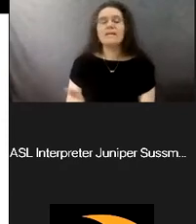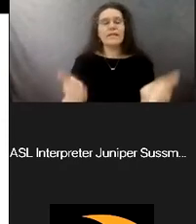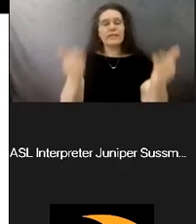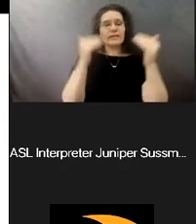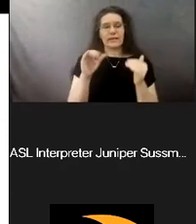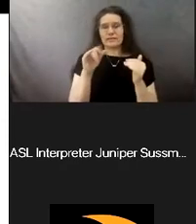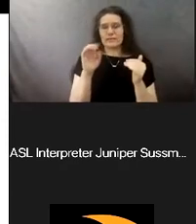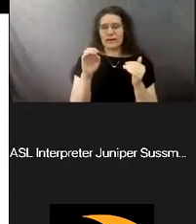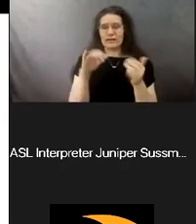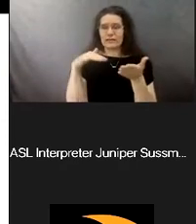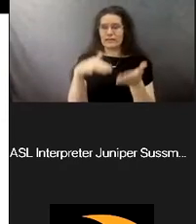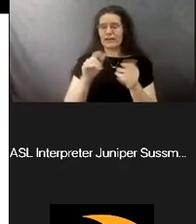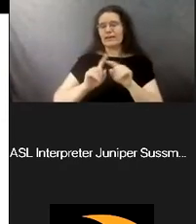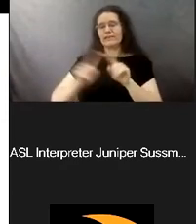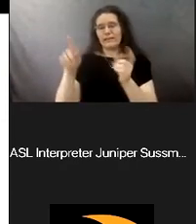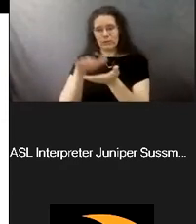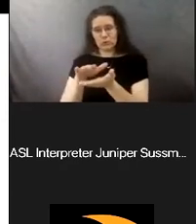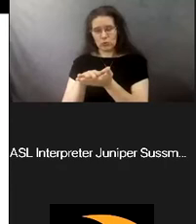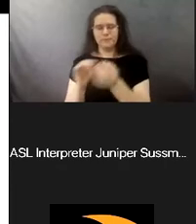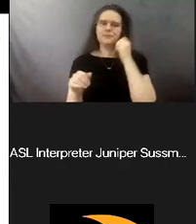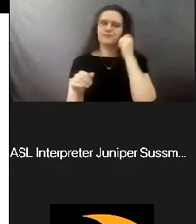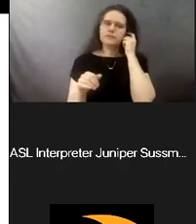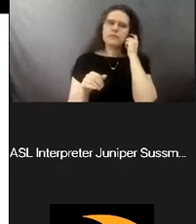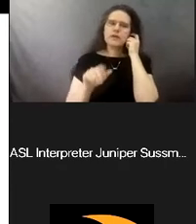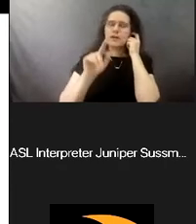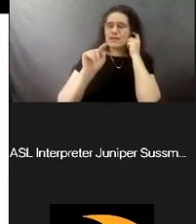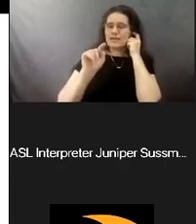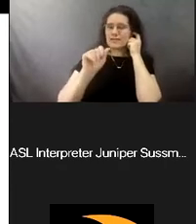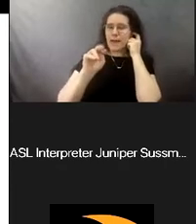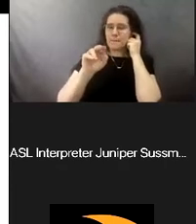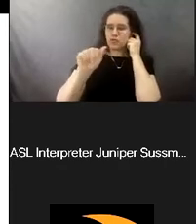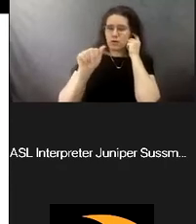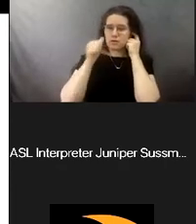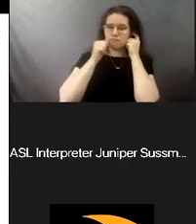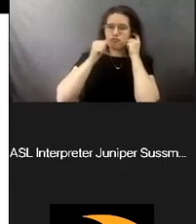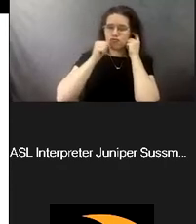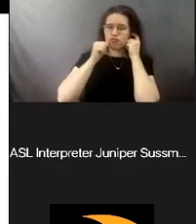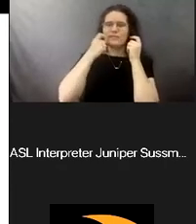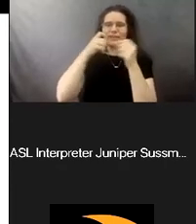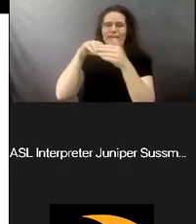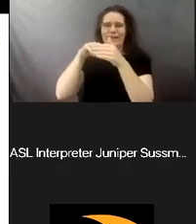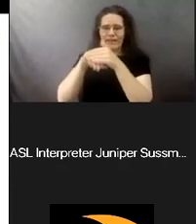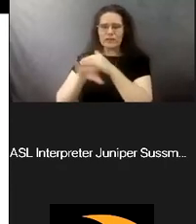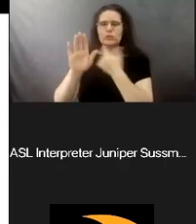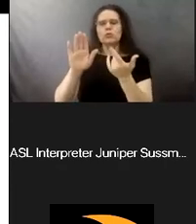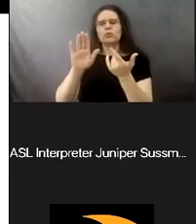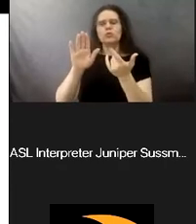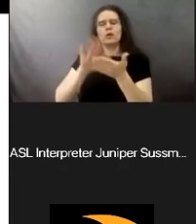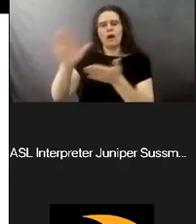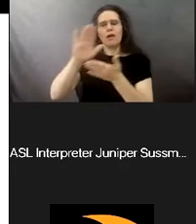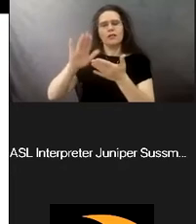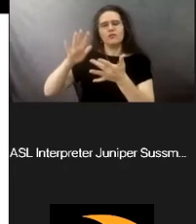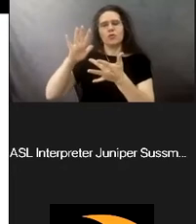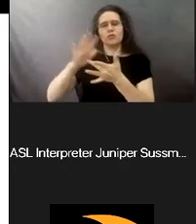setting. This one is about Tamara, who's just entered her sophomore year of college at a large state university, where she's excited to